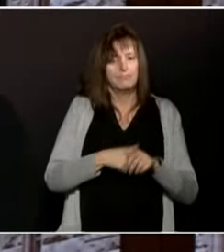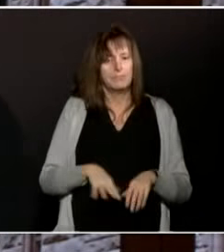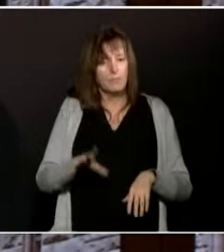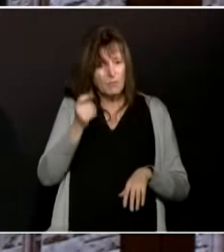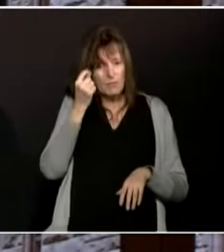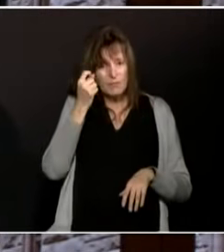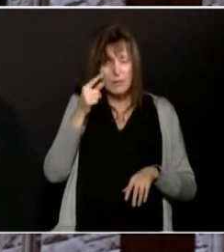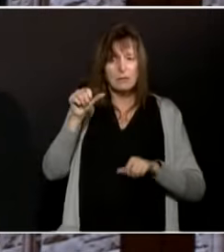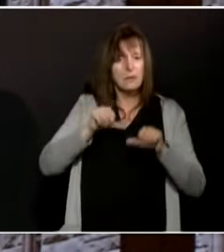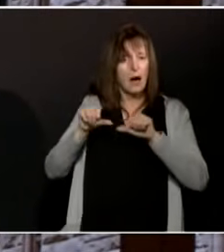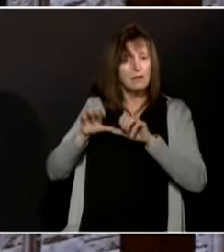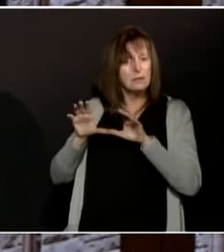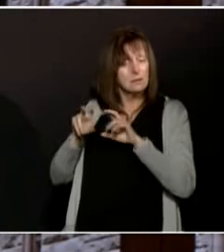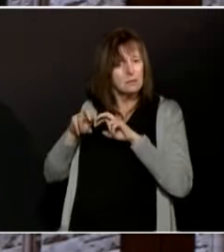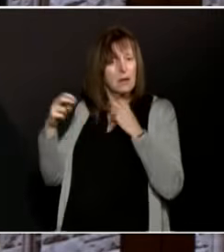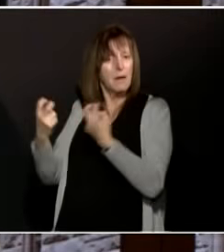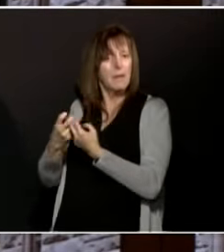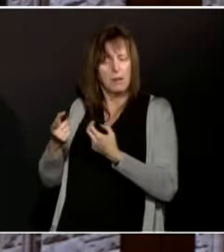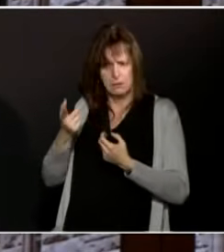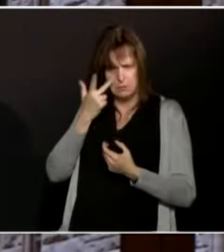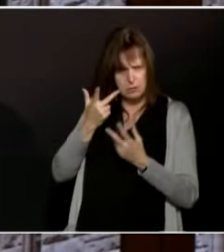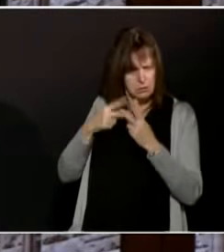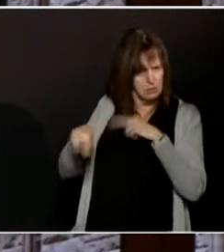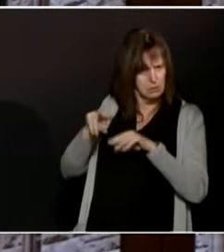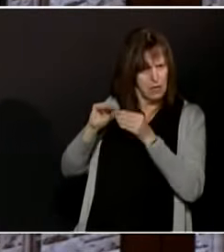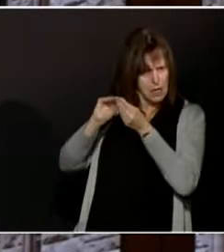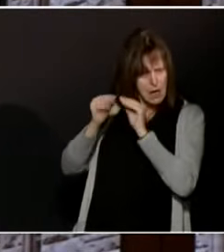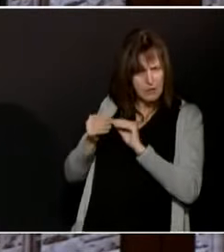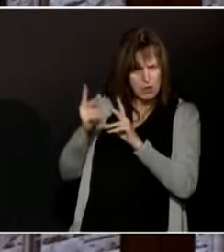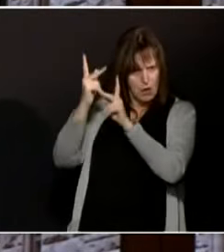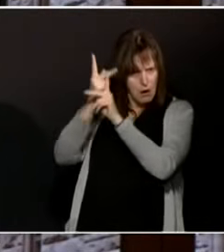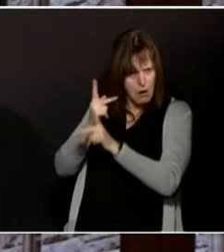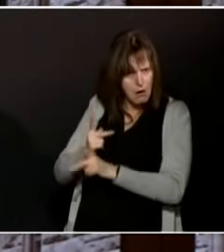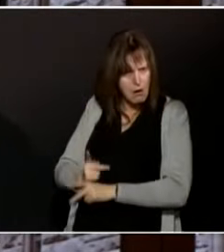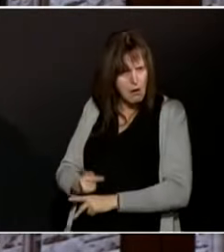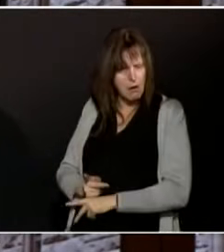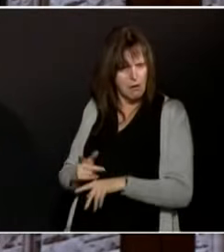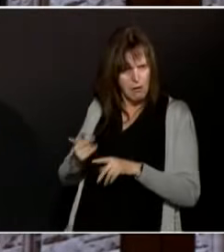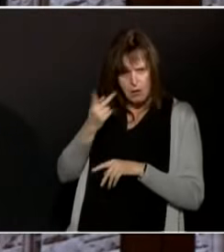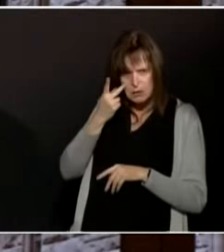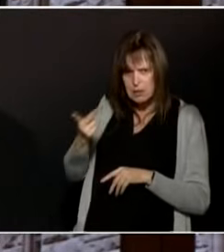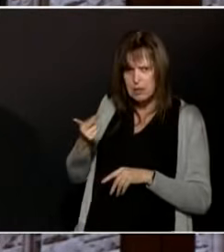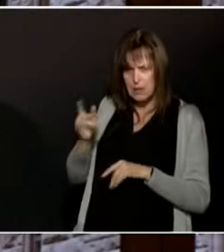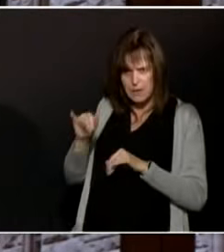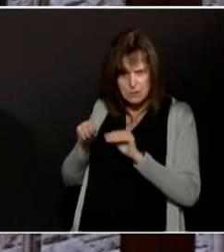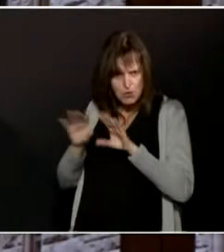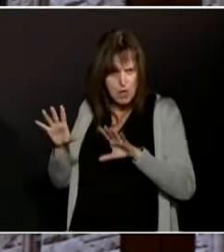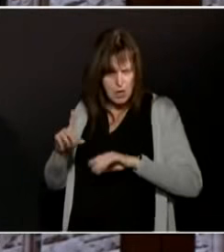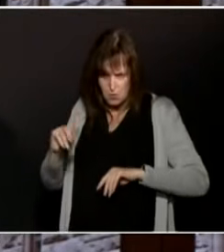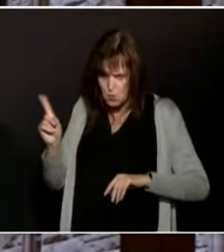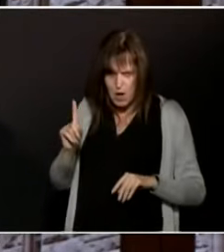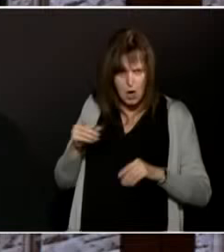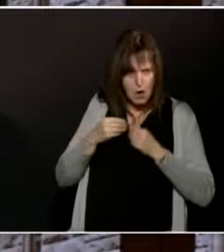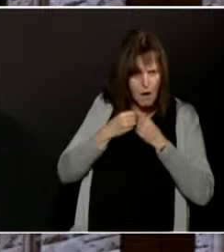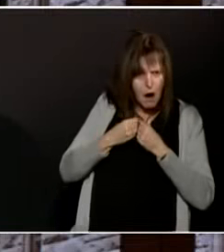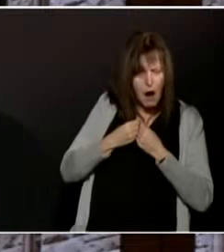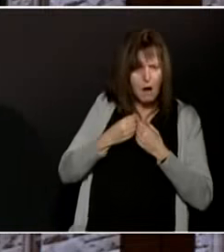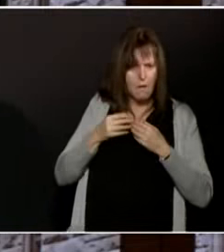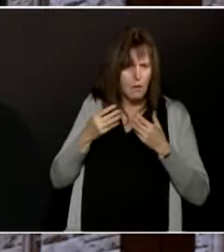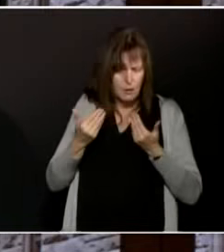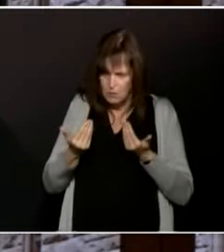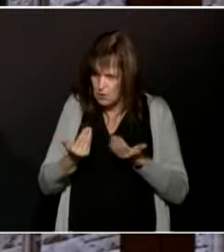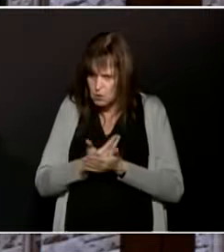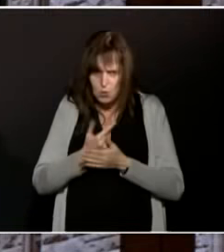change in the presentation of the virus, as they understand more how it's impacting, it's a very dynamic thing because we